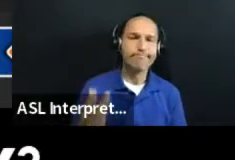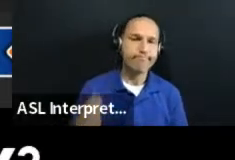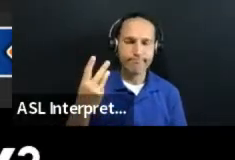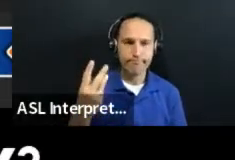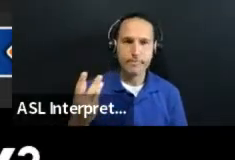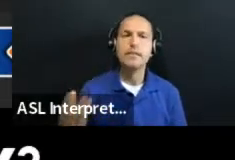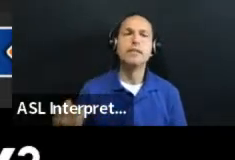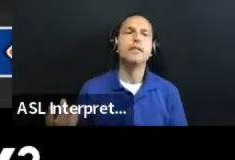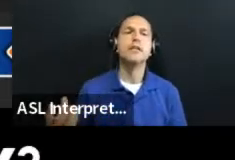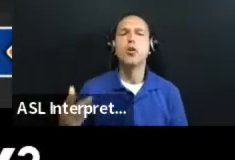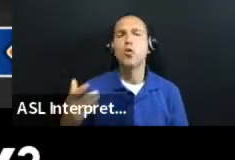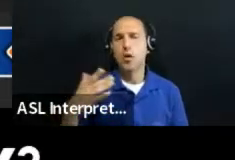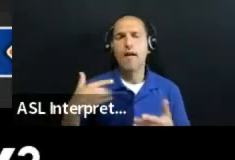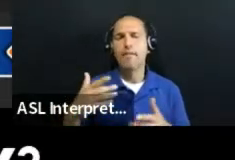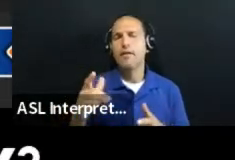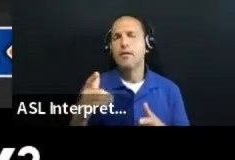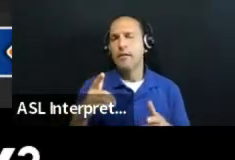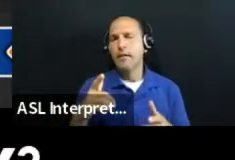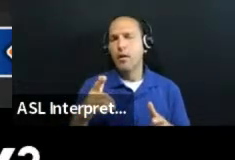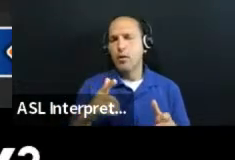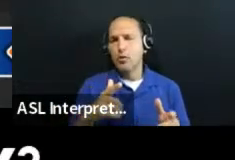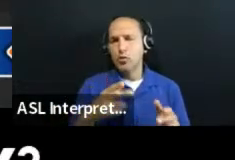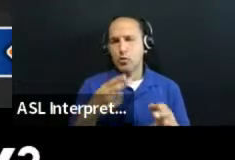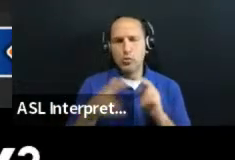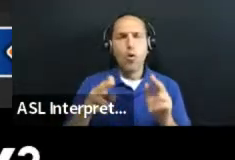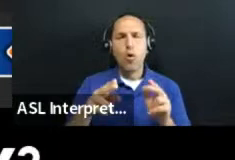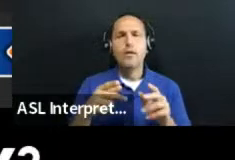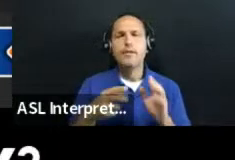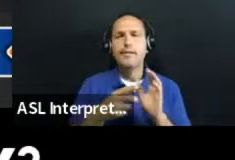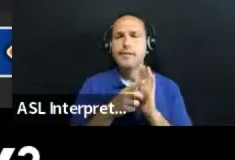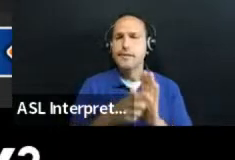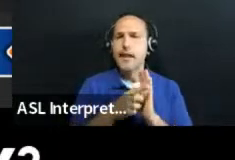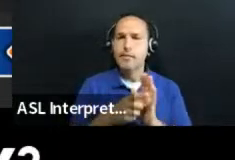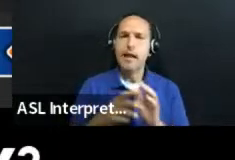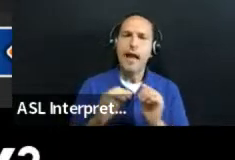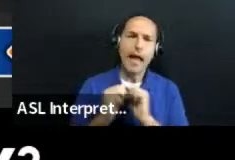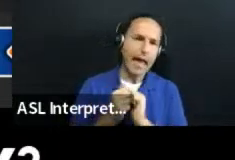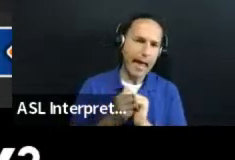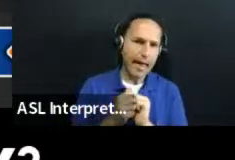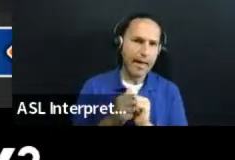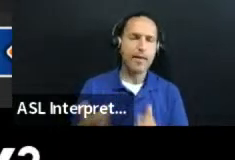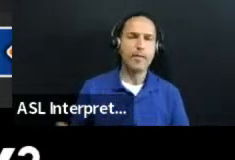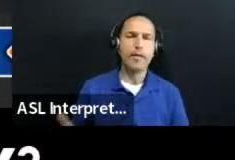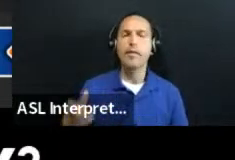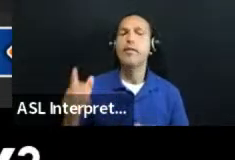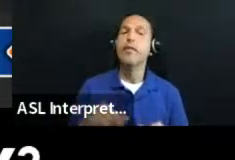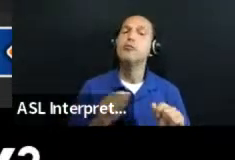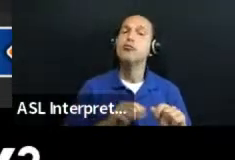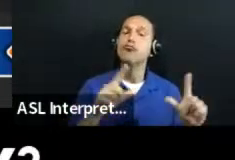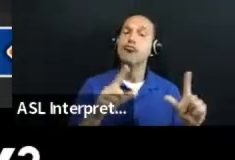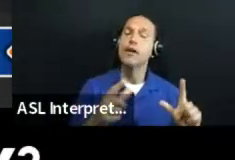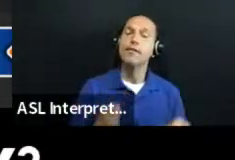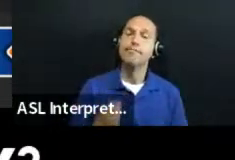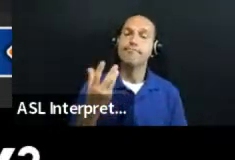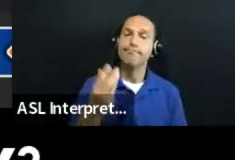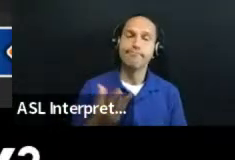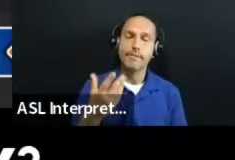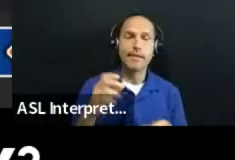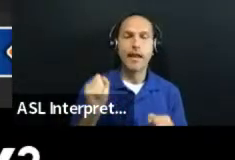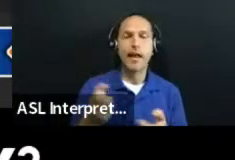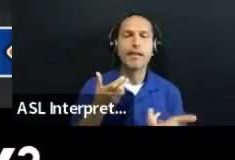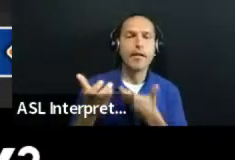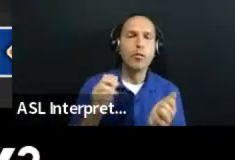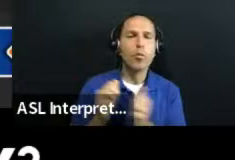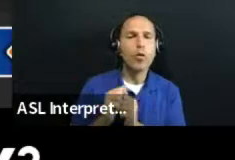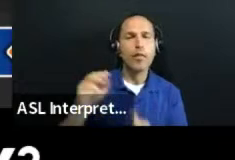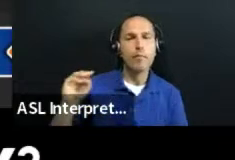we'll be doing a quick demo for y'all a little bit later on how screen readers can interact with